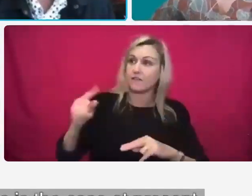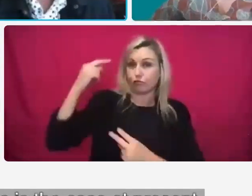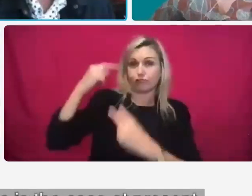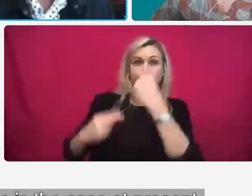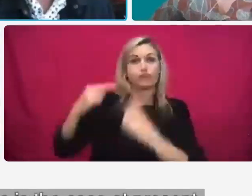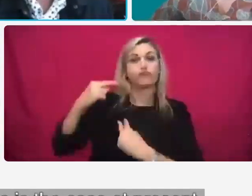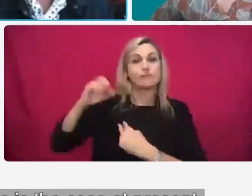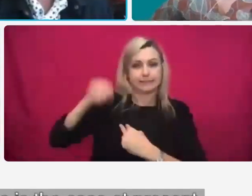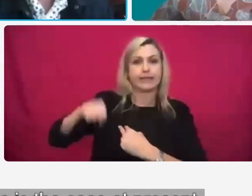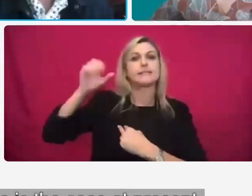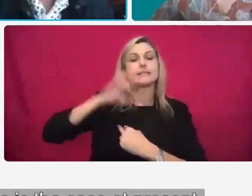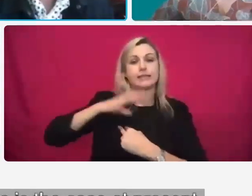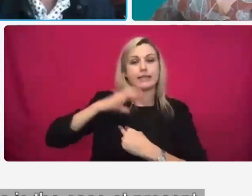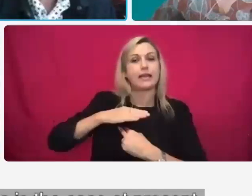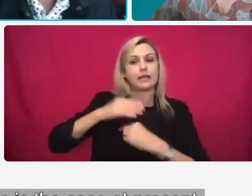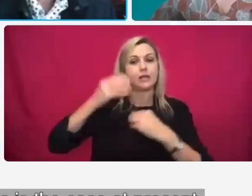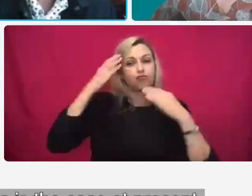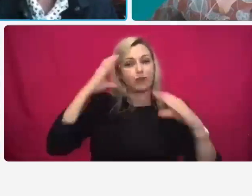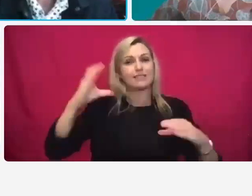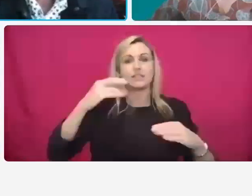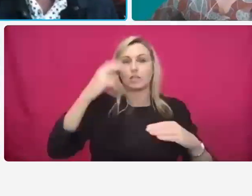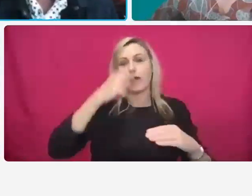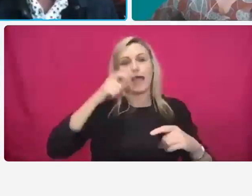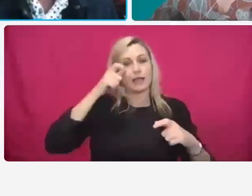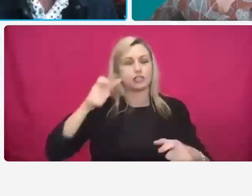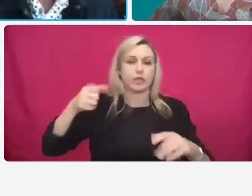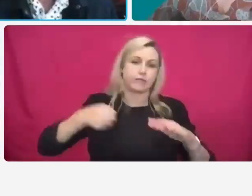care, as is the case at present.